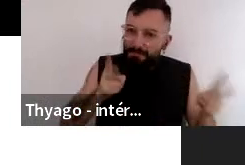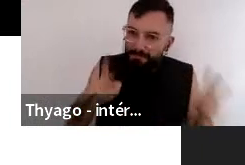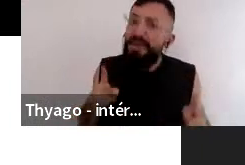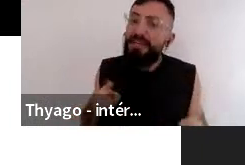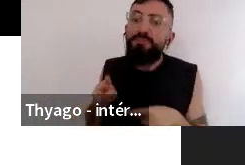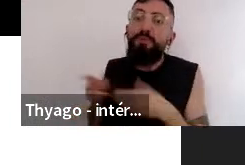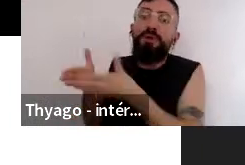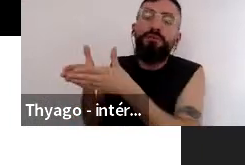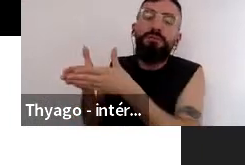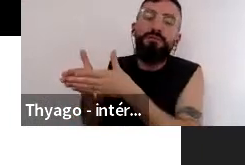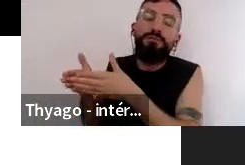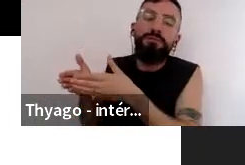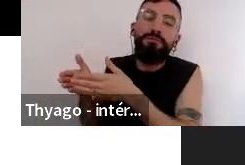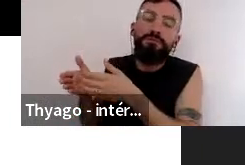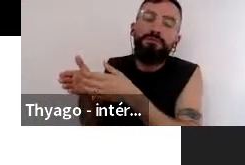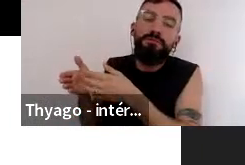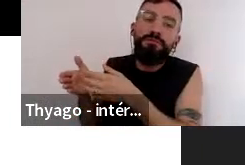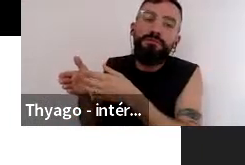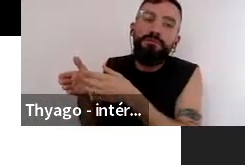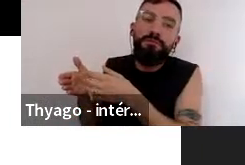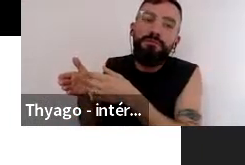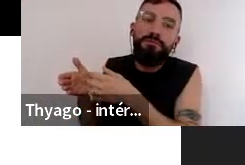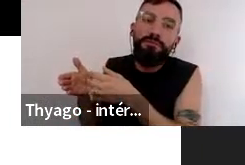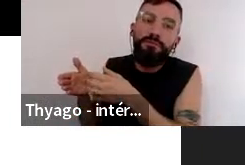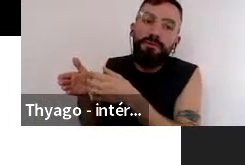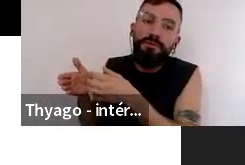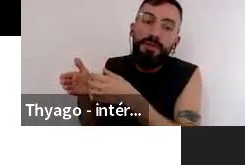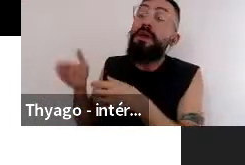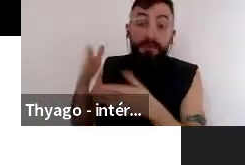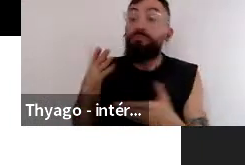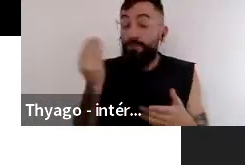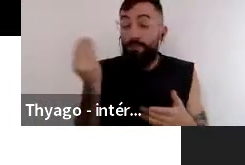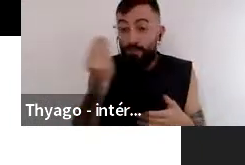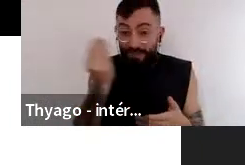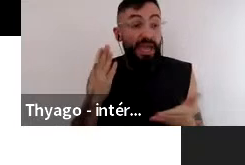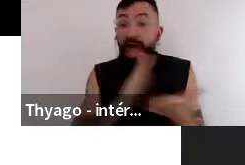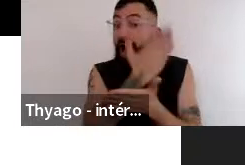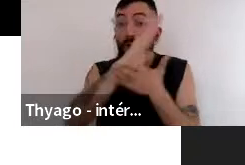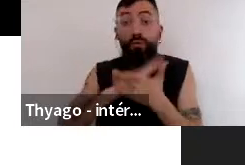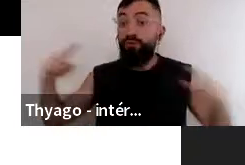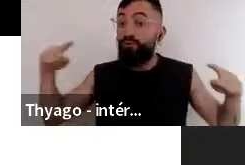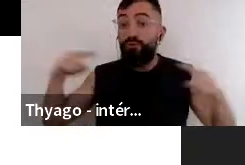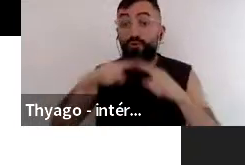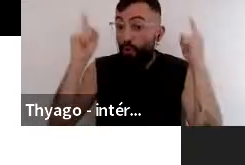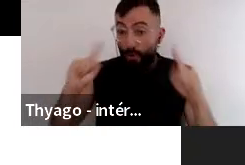pretty well, actually in some cases it's not the case.